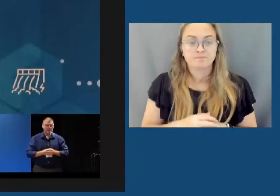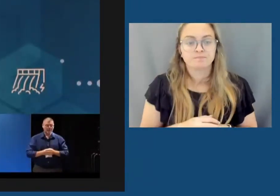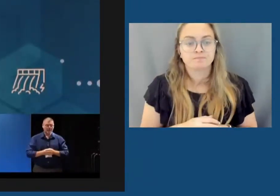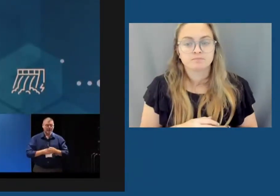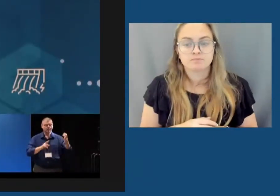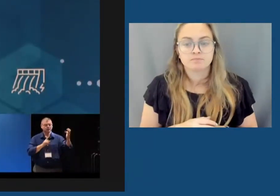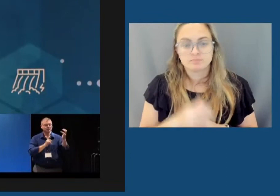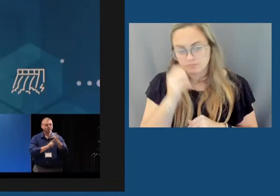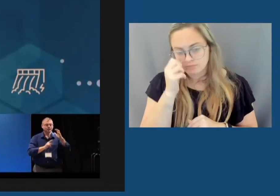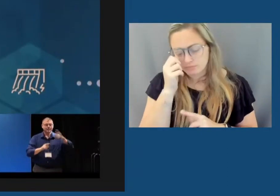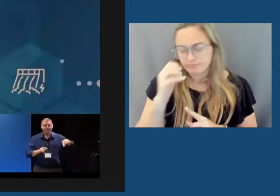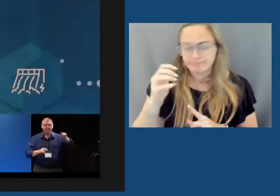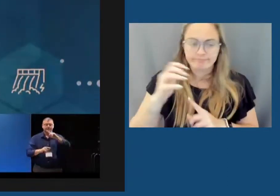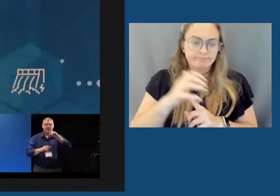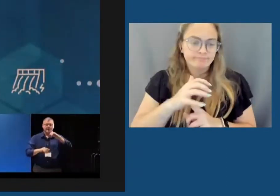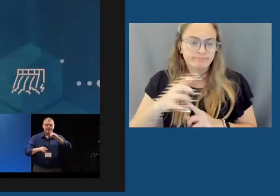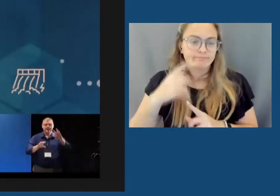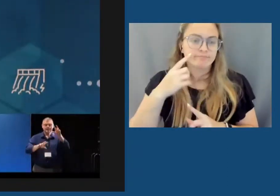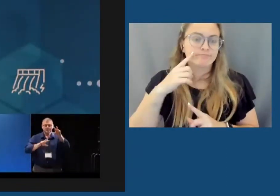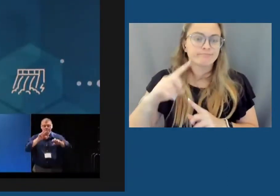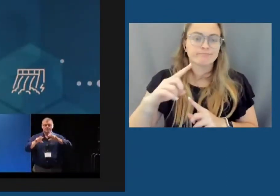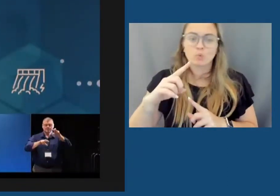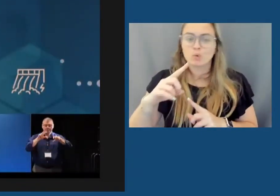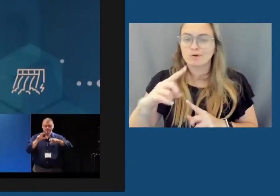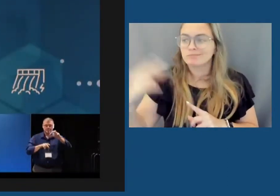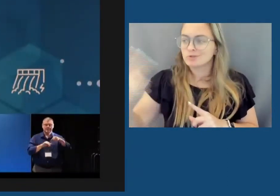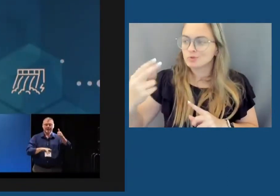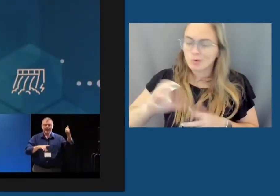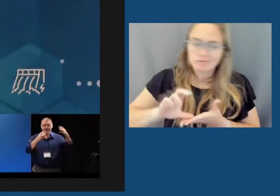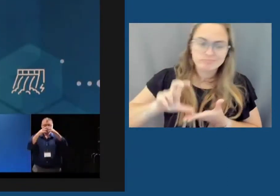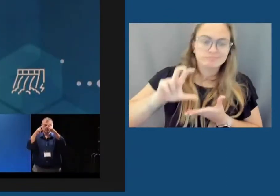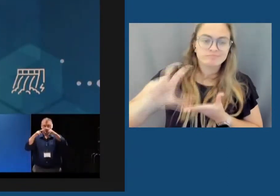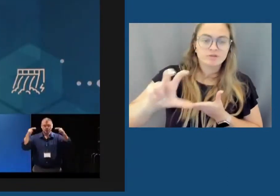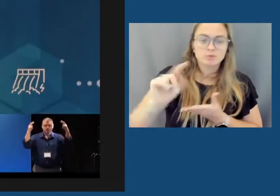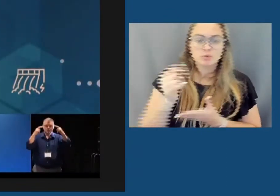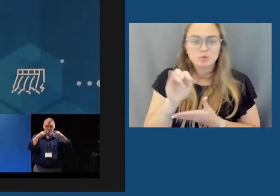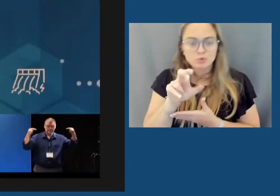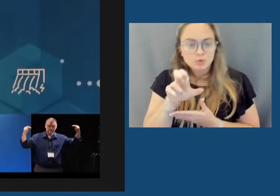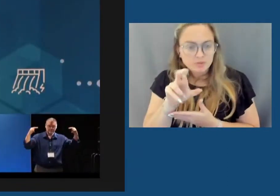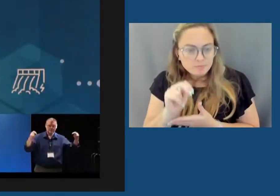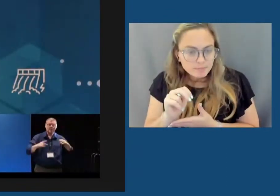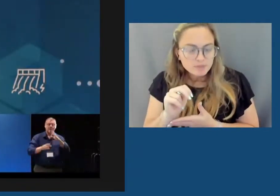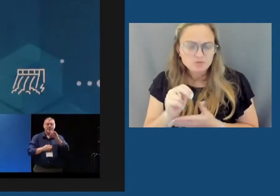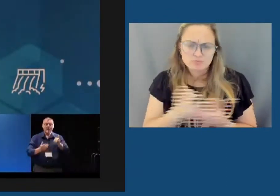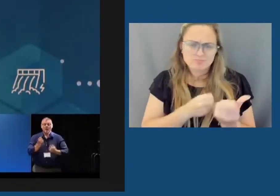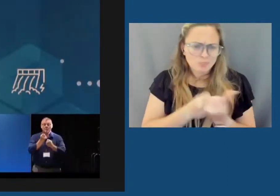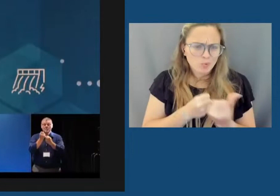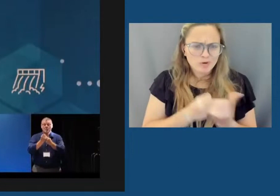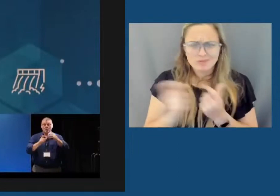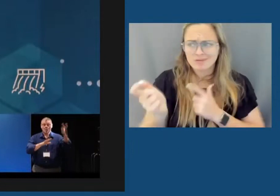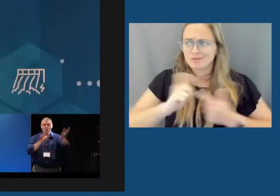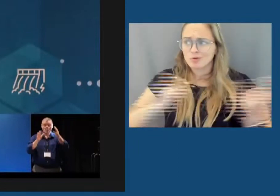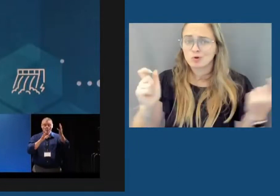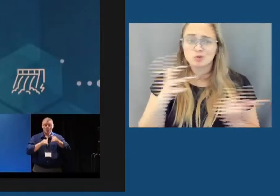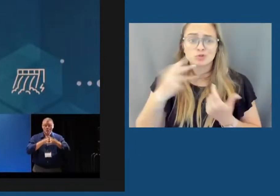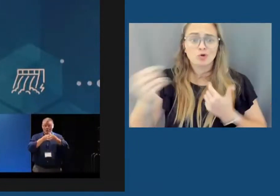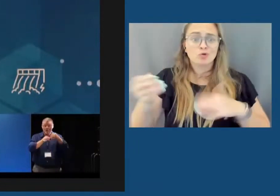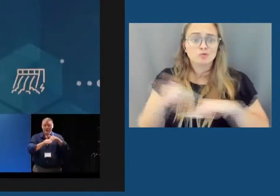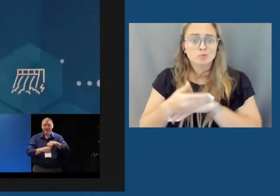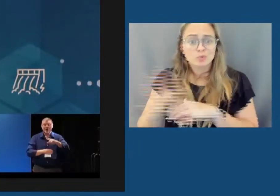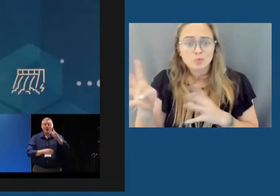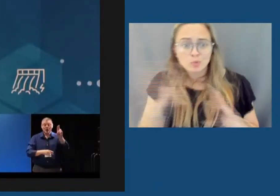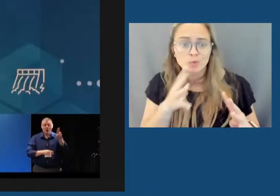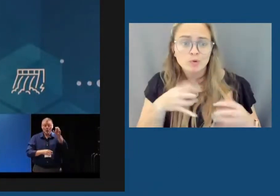championing the historic investments in transmission, supporting the largest offshore wind awards in U.S. history,